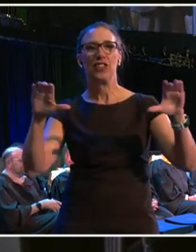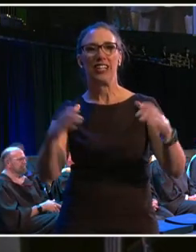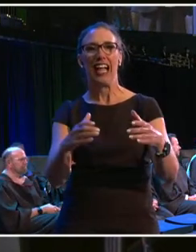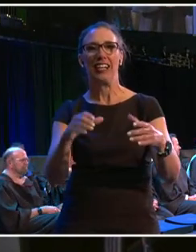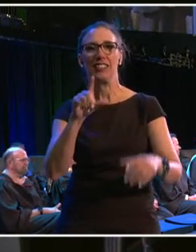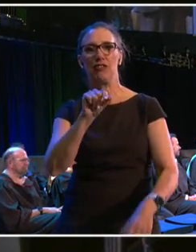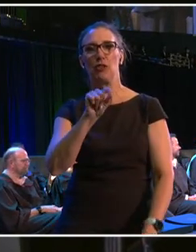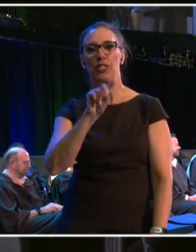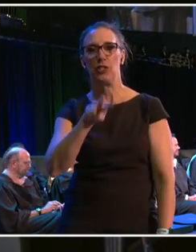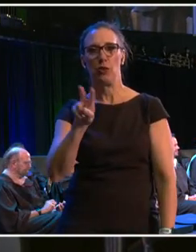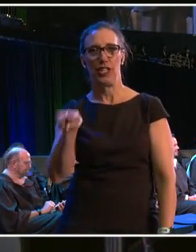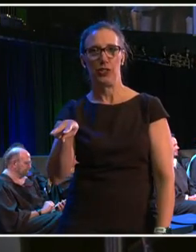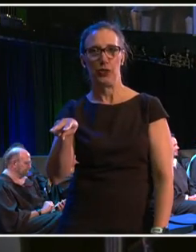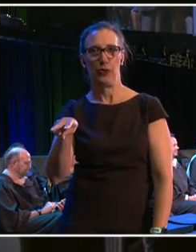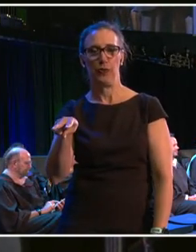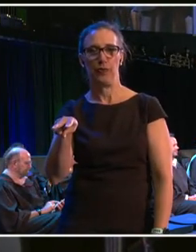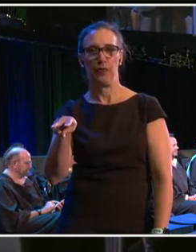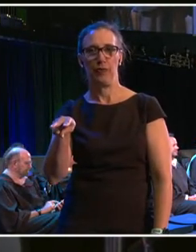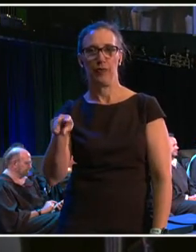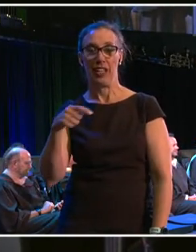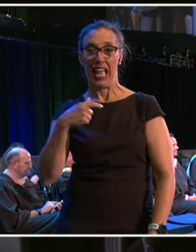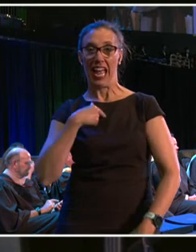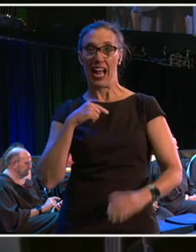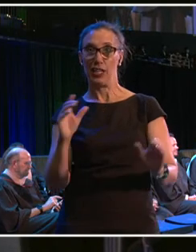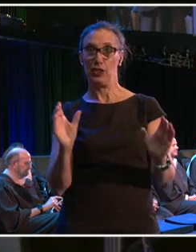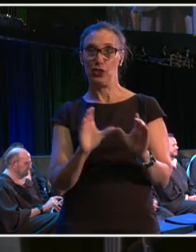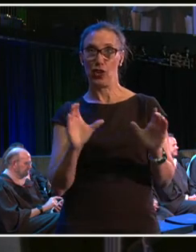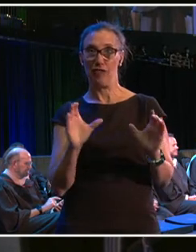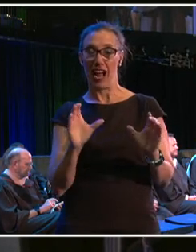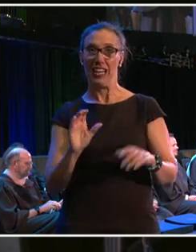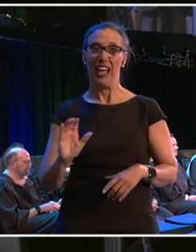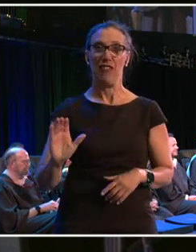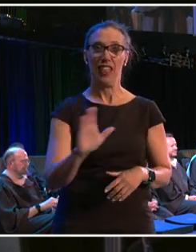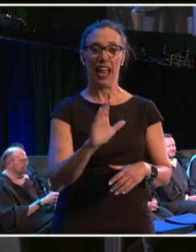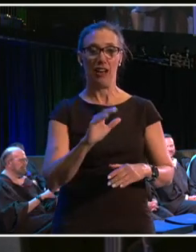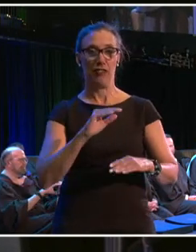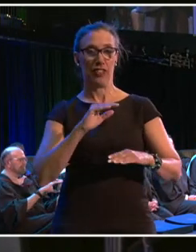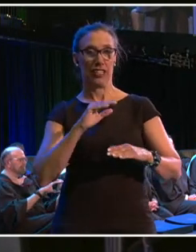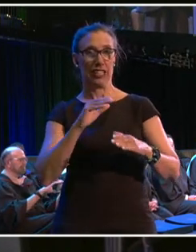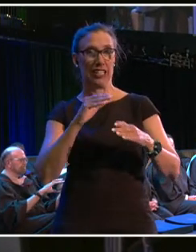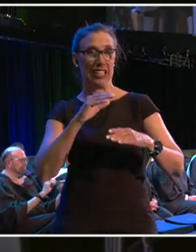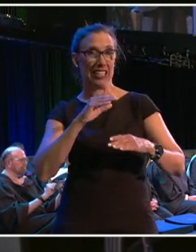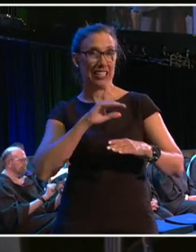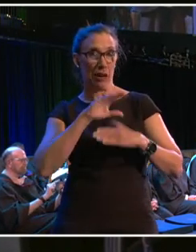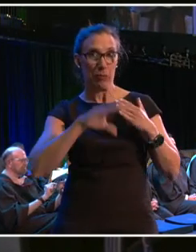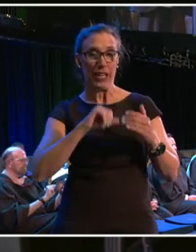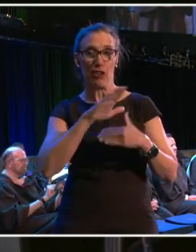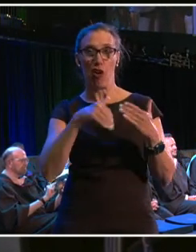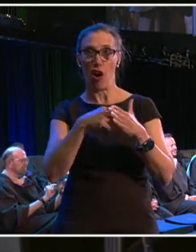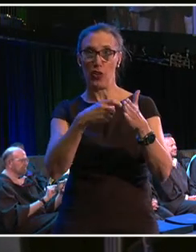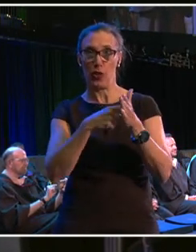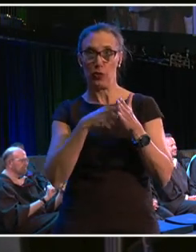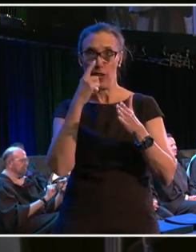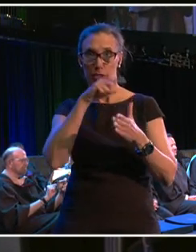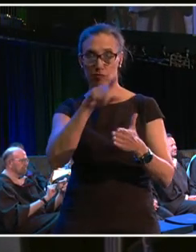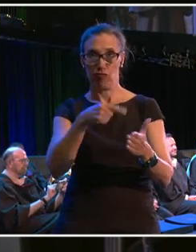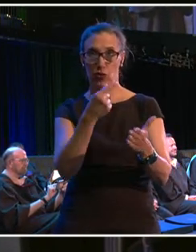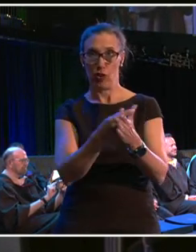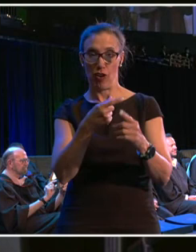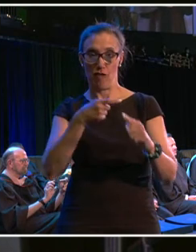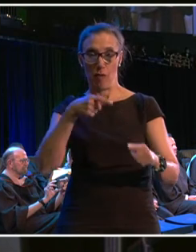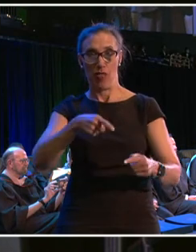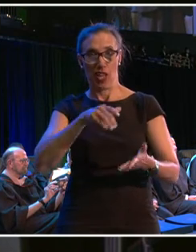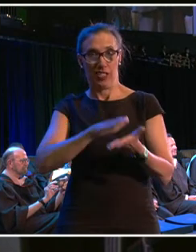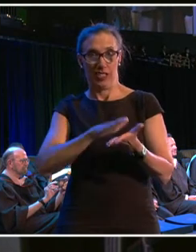class of 2022, and I certify that they have fulfilled the necessary requirements for graduation from